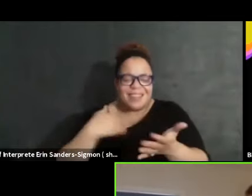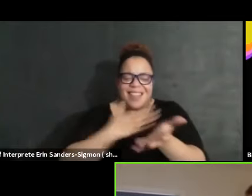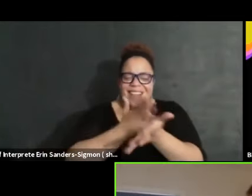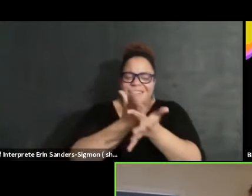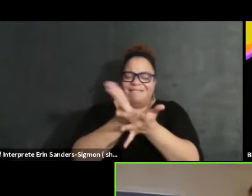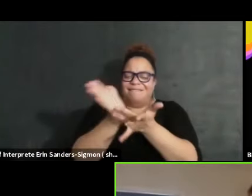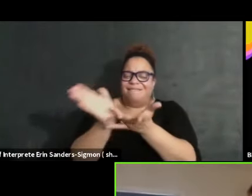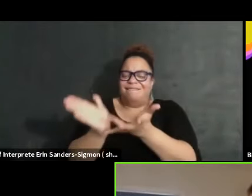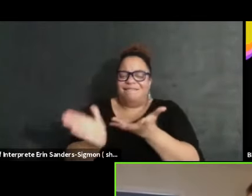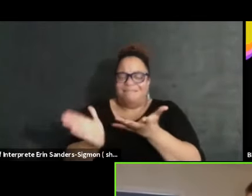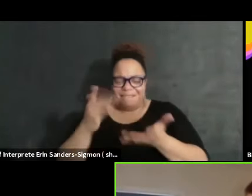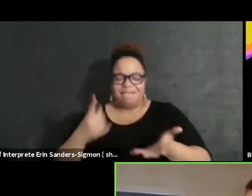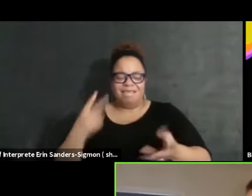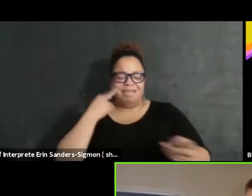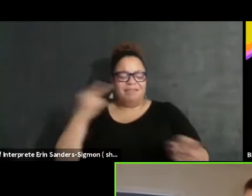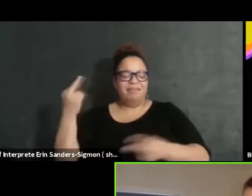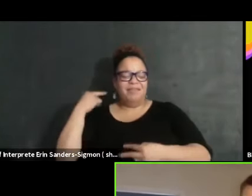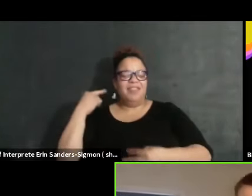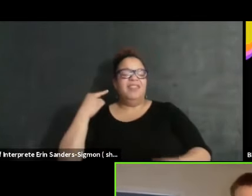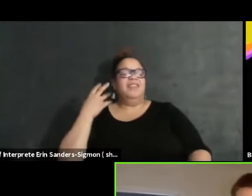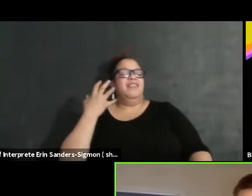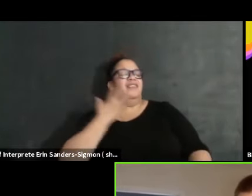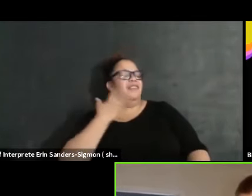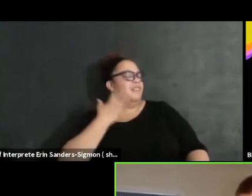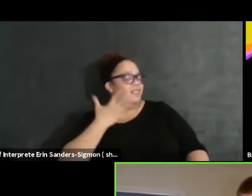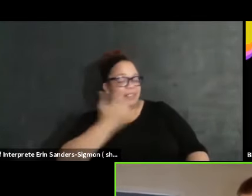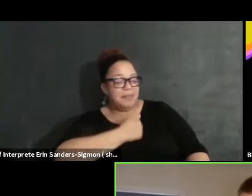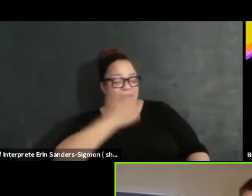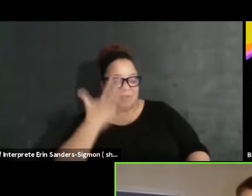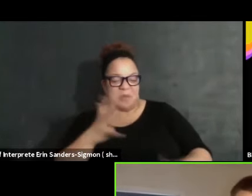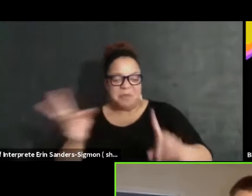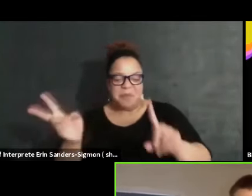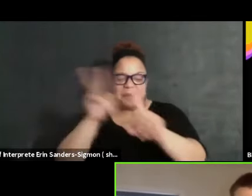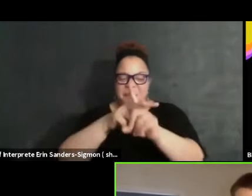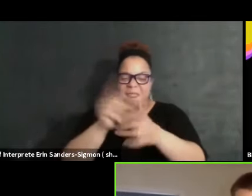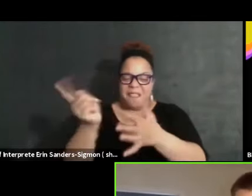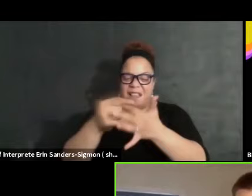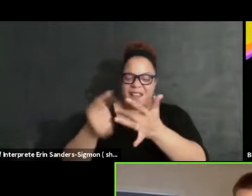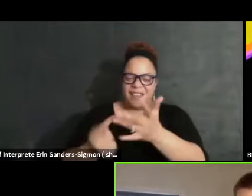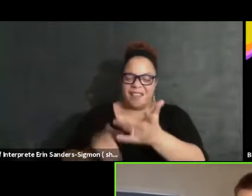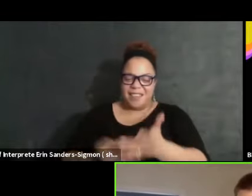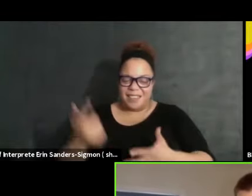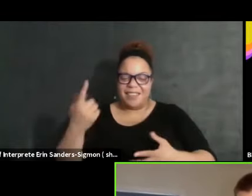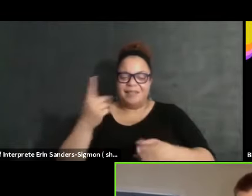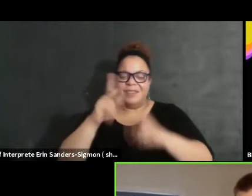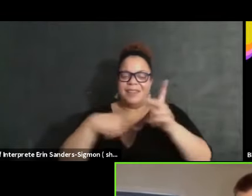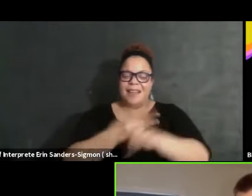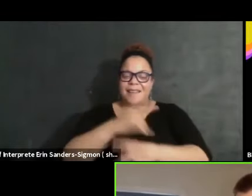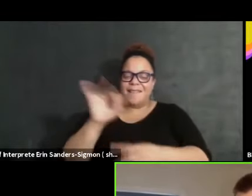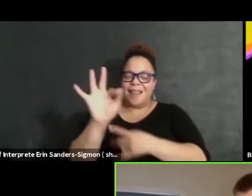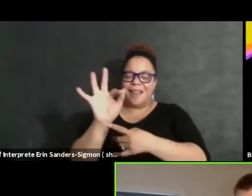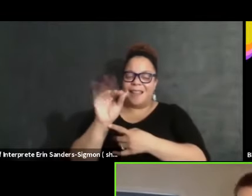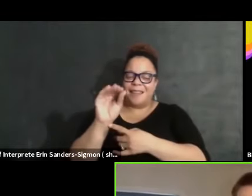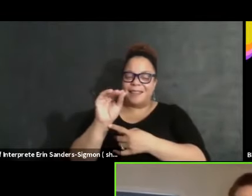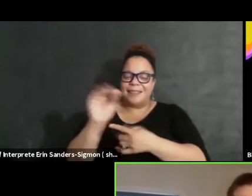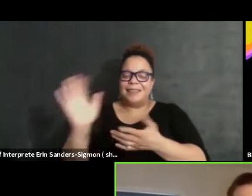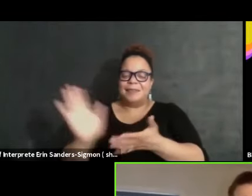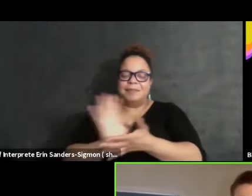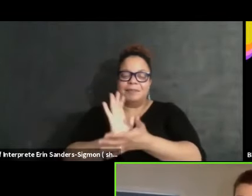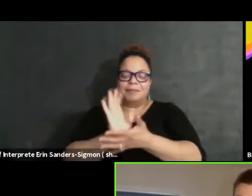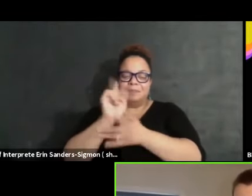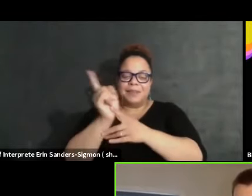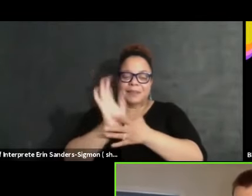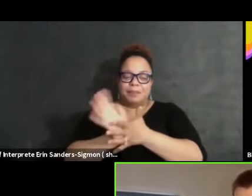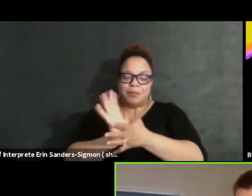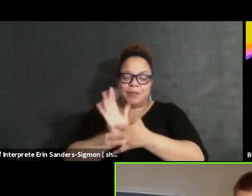movie called Blindspotting about Oakland can be perfectly traced back to what the prompt was, which is how do we make a poem into